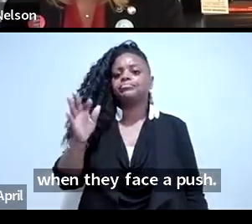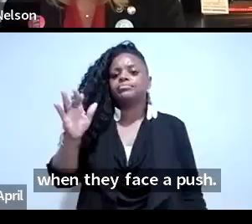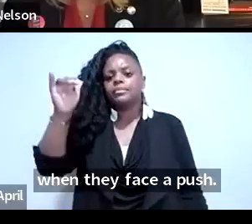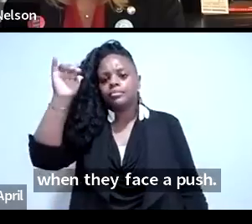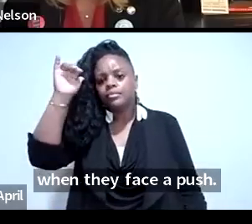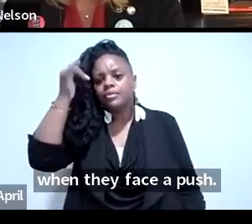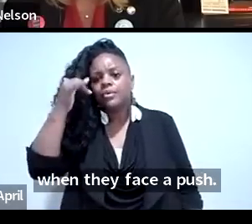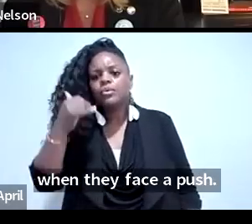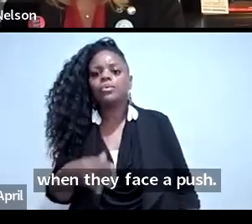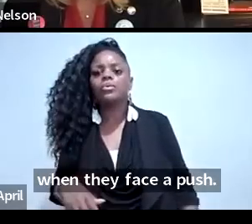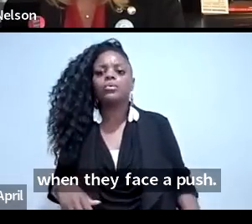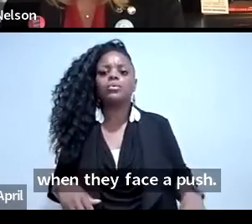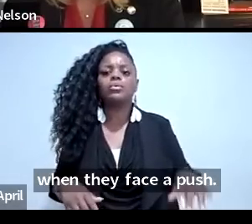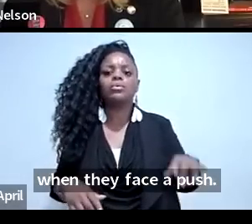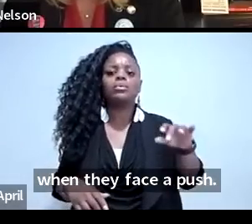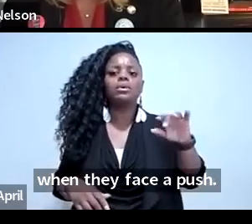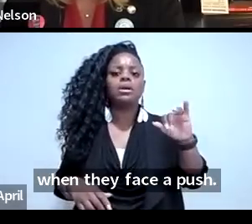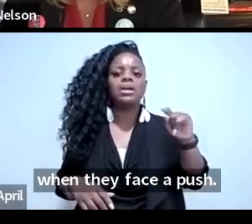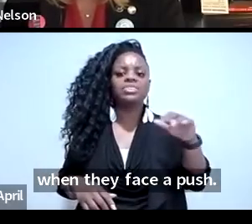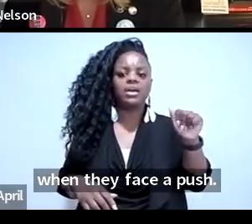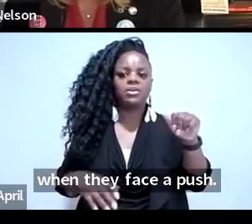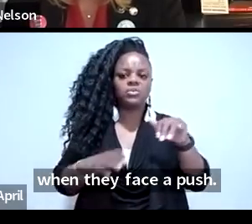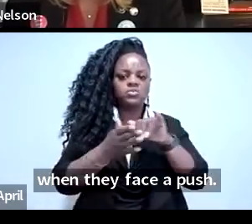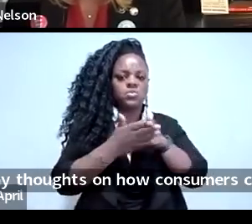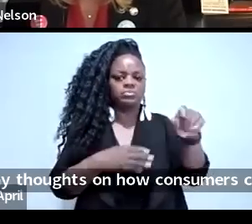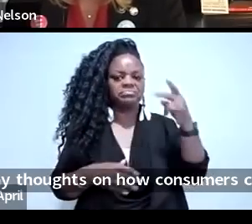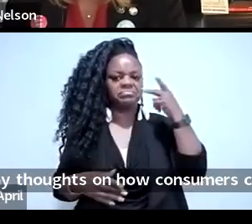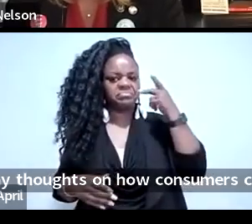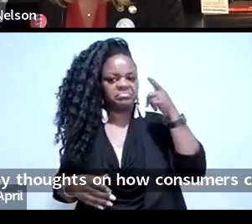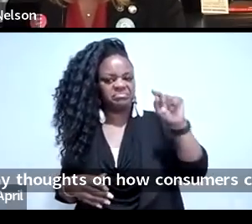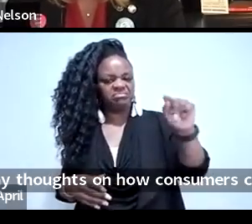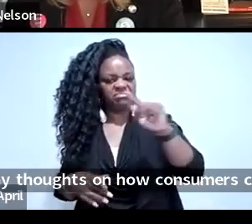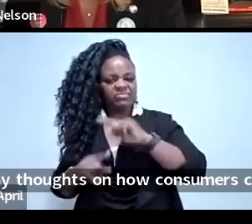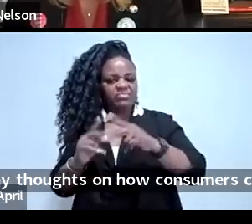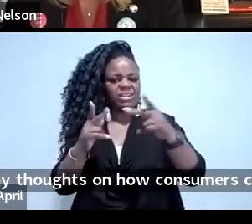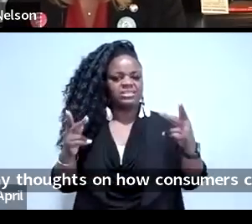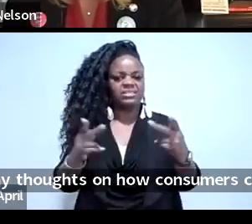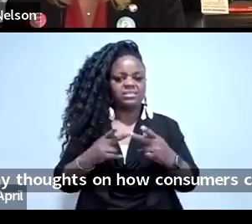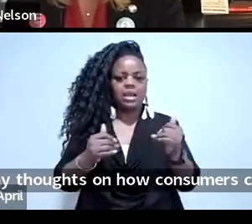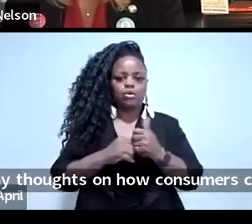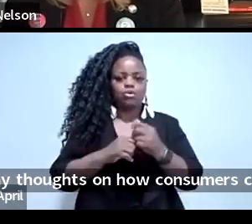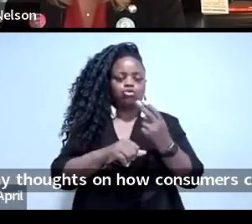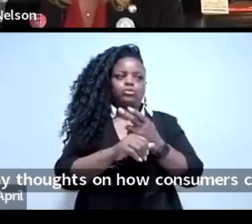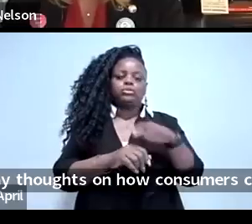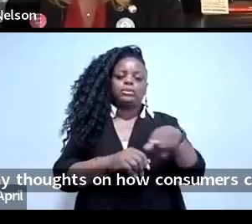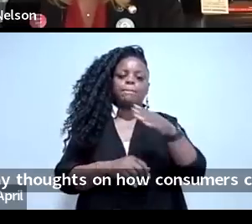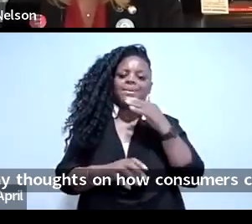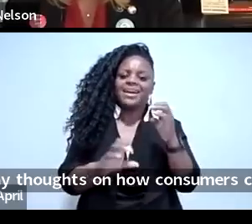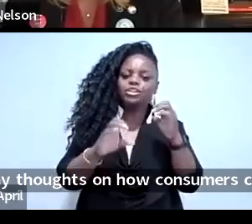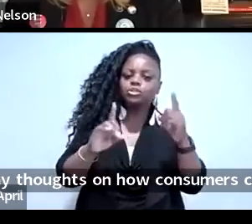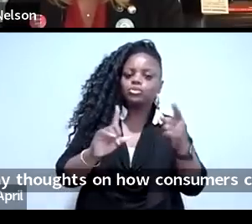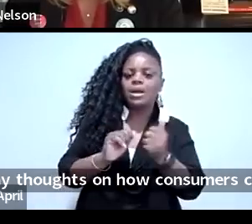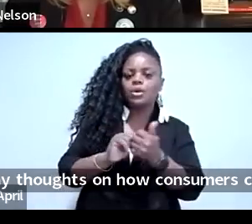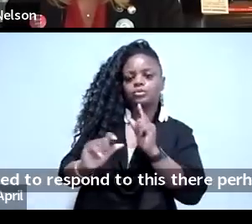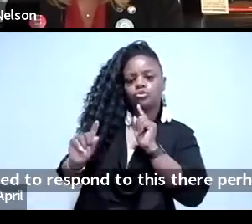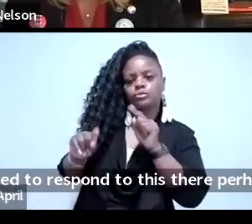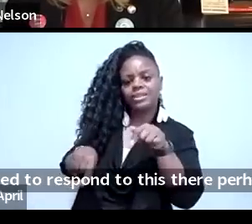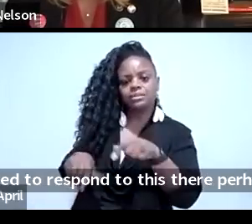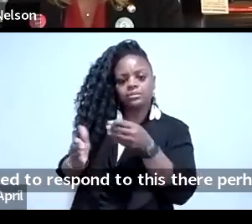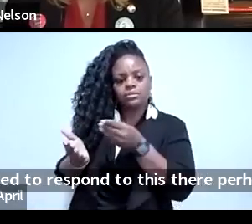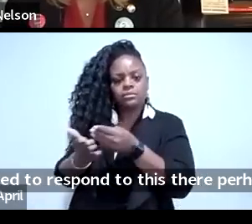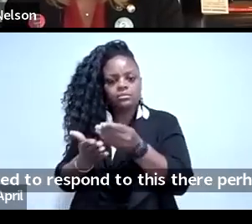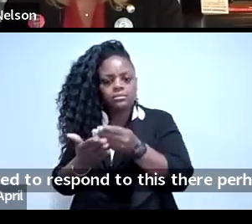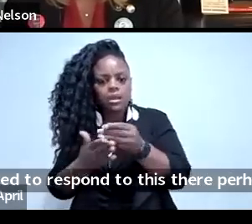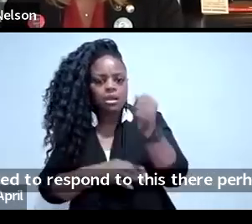best educated to respond to this through perhaps boycotting or raising their support in some other